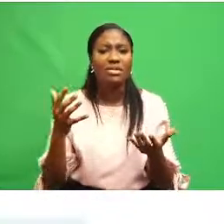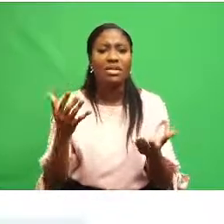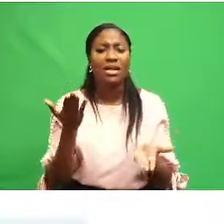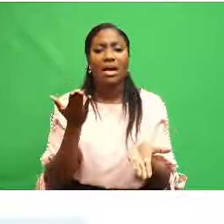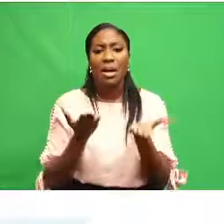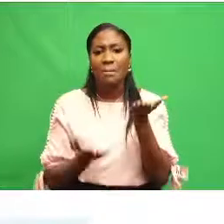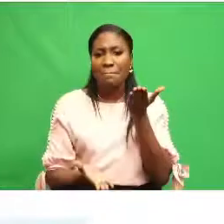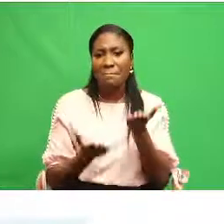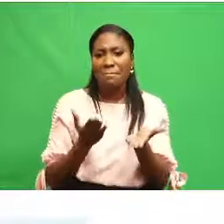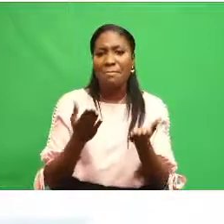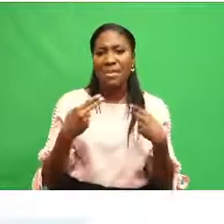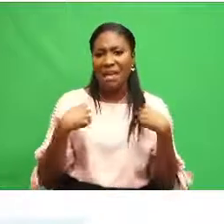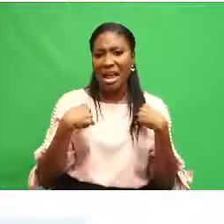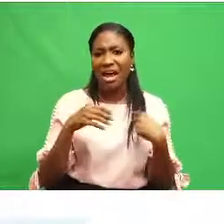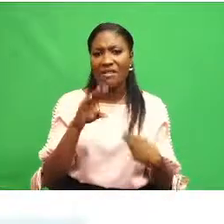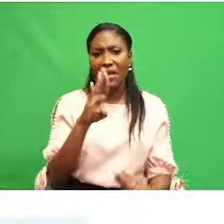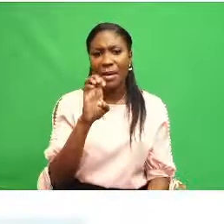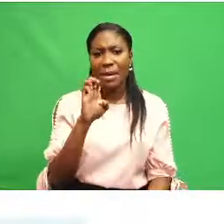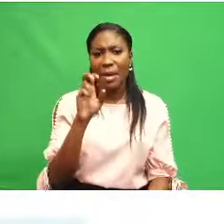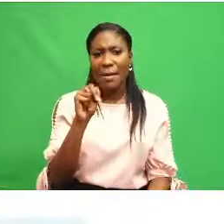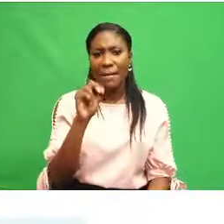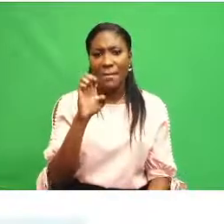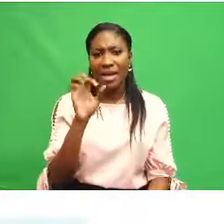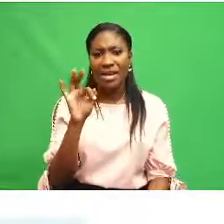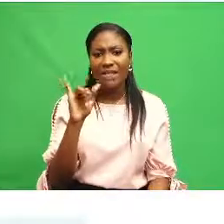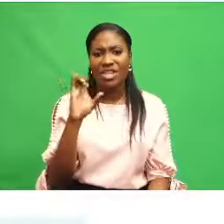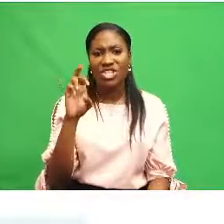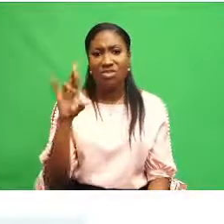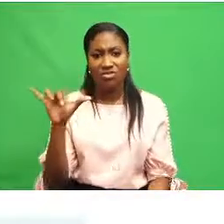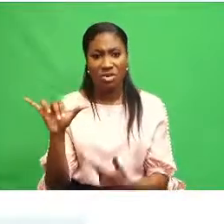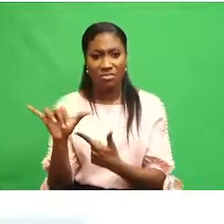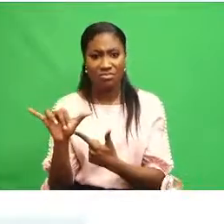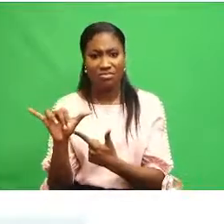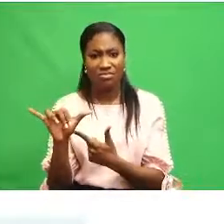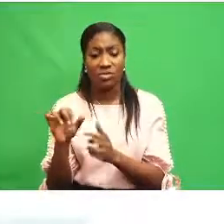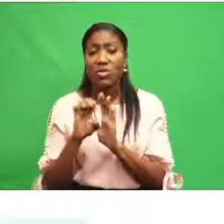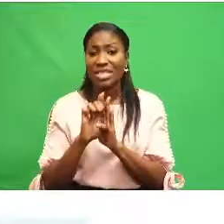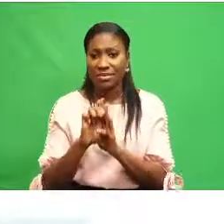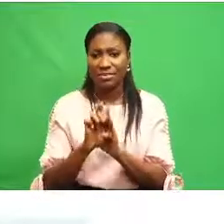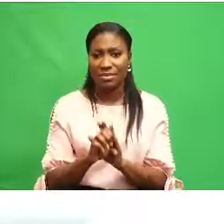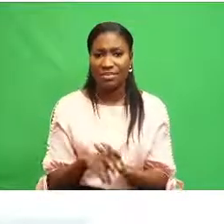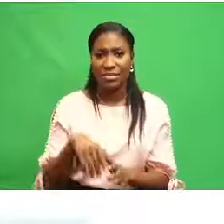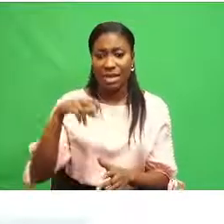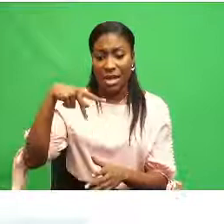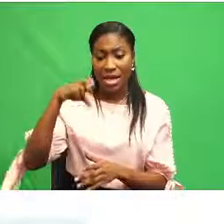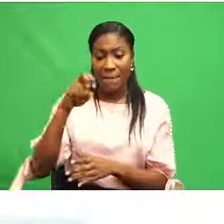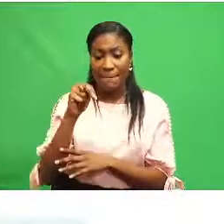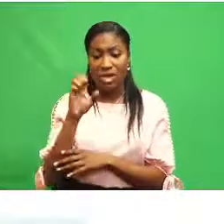joint account, as some of the older people, their pension money are